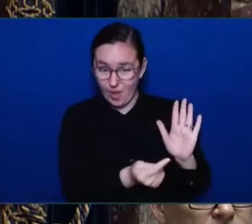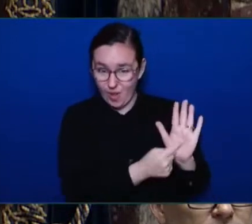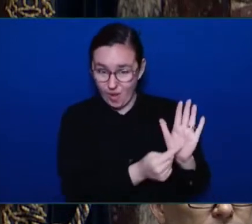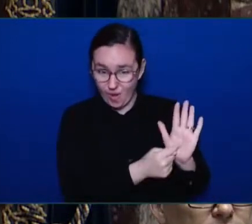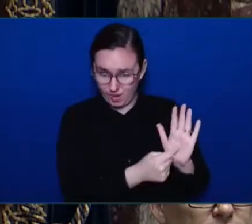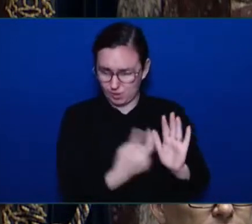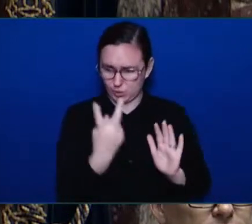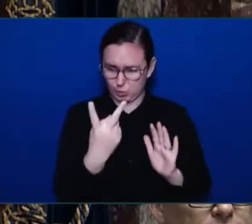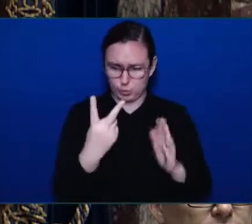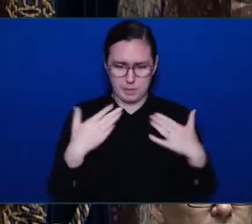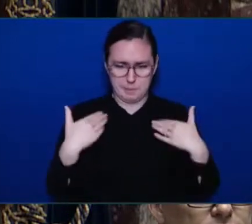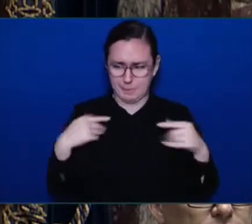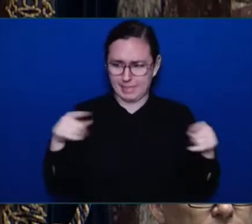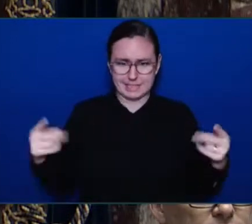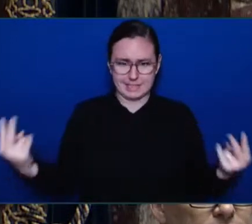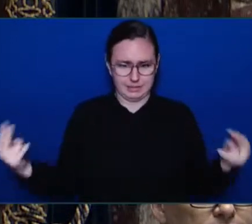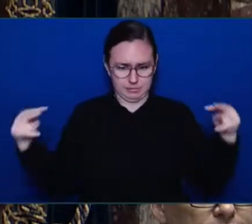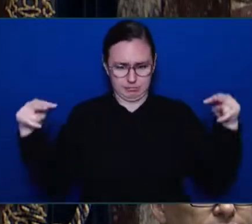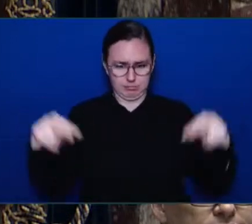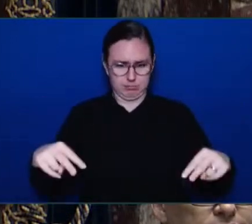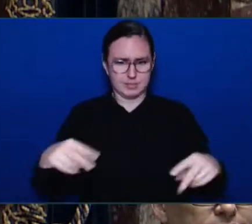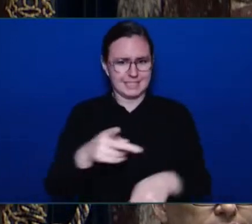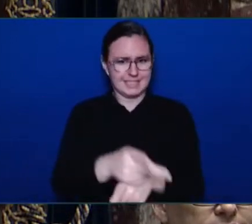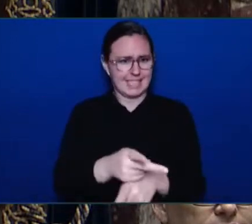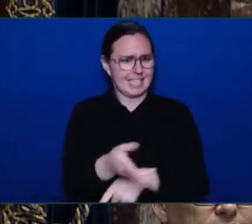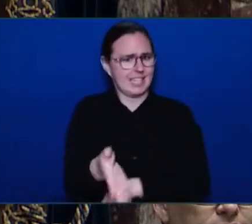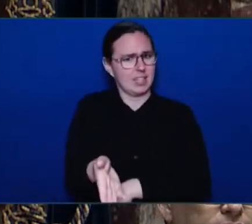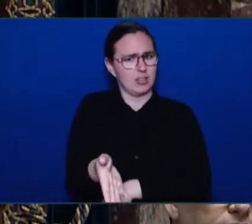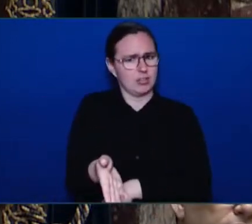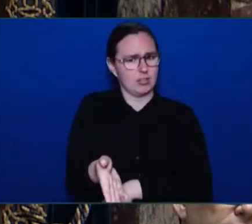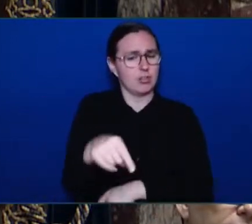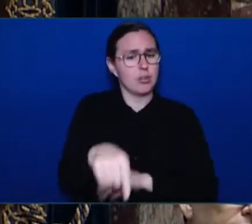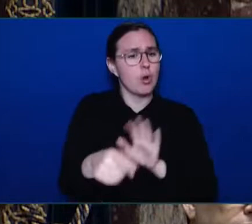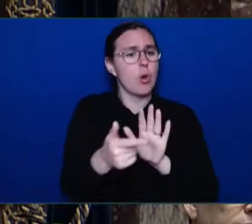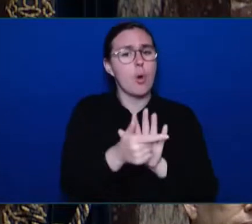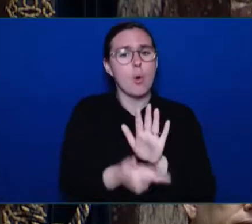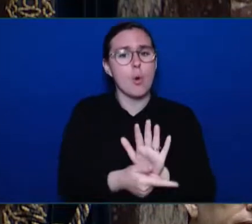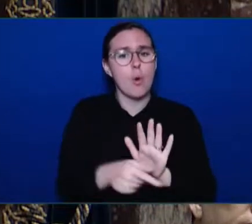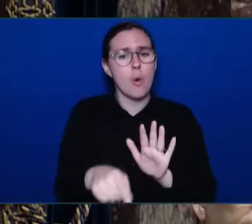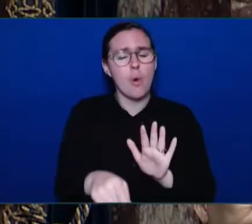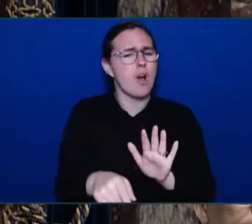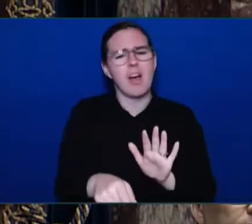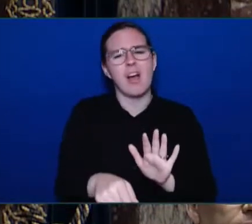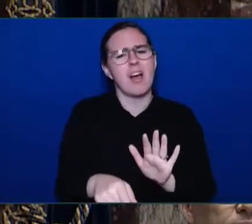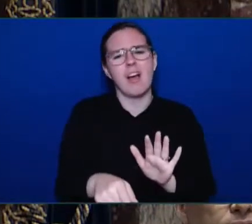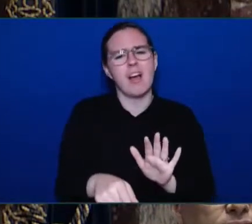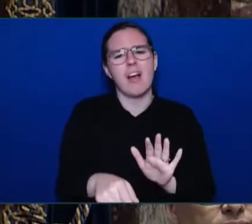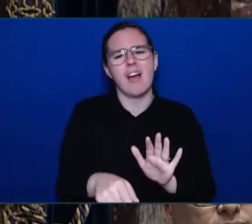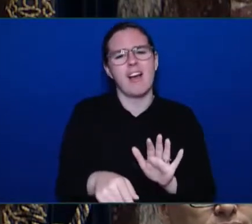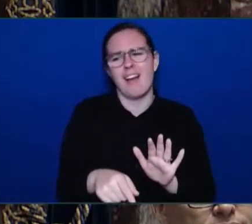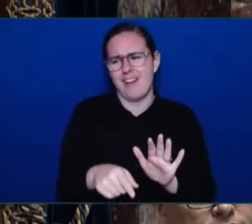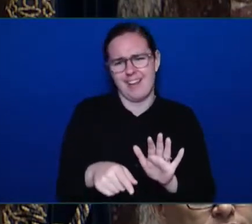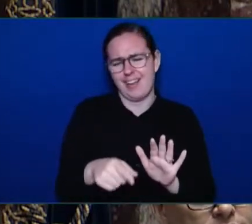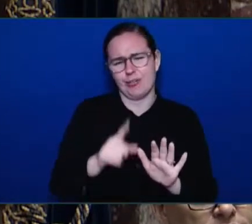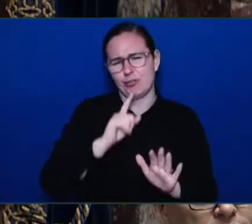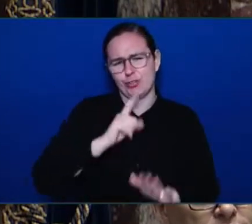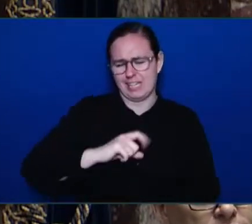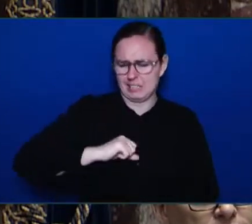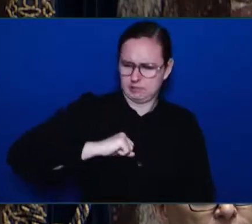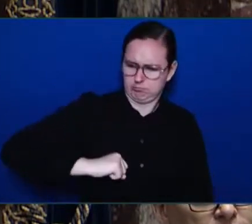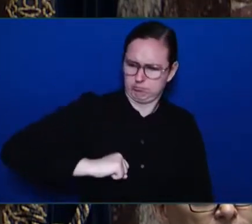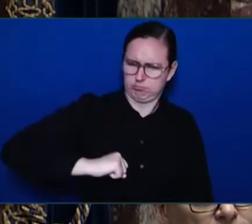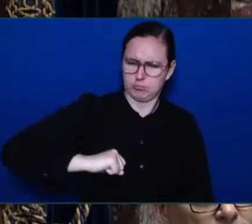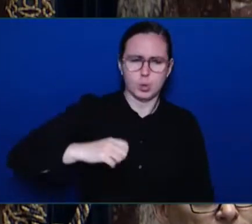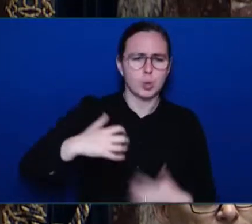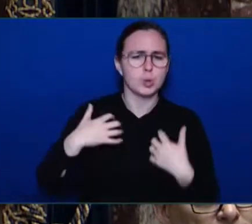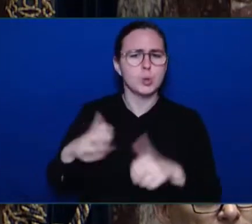This law that we have is working against creating a better system of mental health. No amount of money that this minister and this government is going